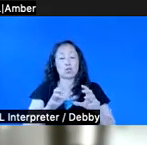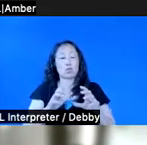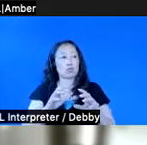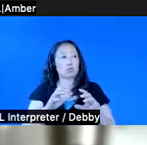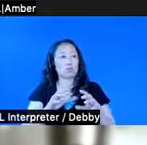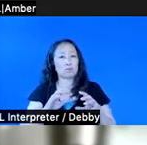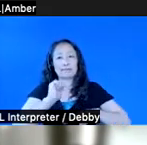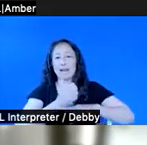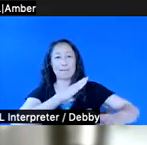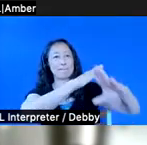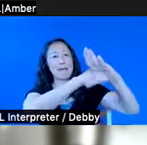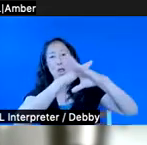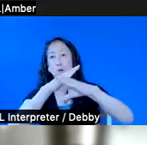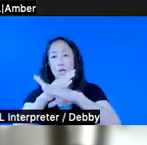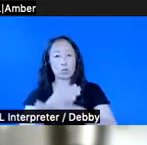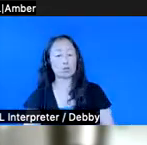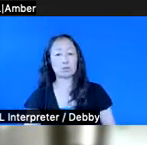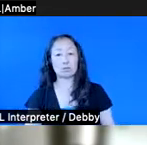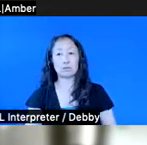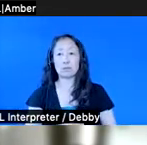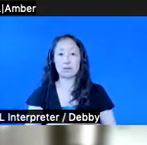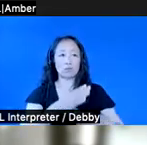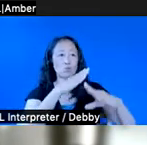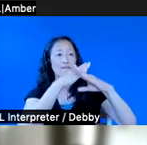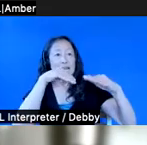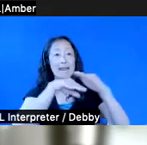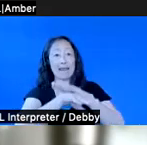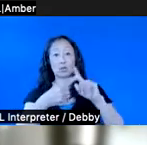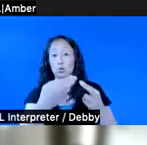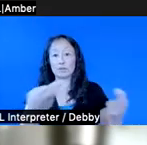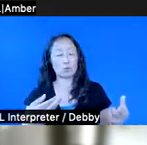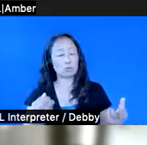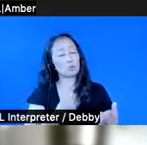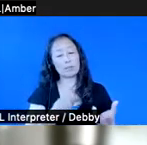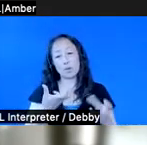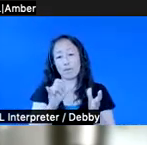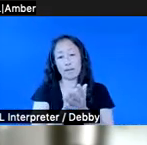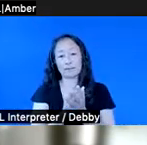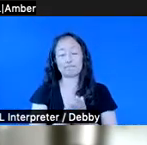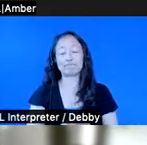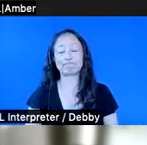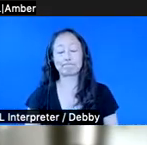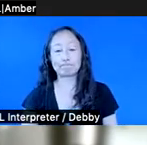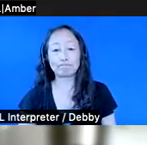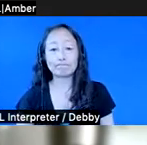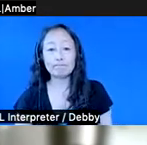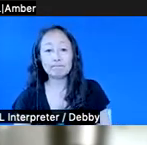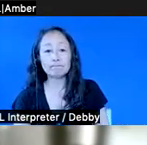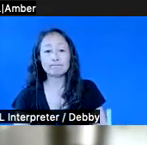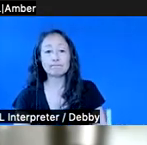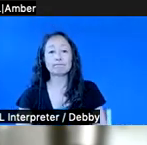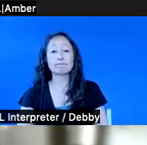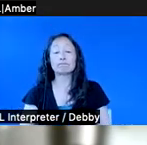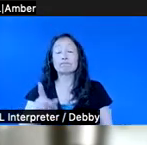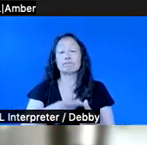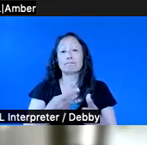it's really important to be mindful of that. And then I think it's really critical that we